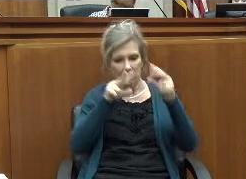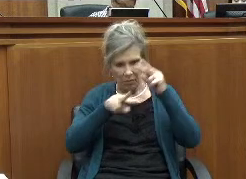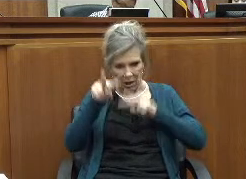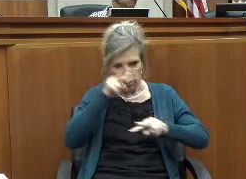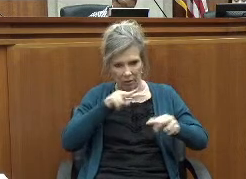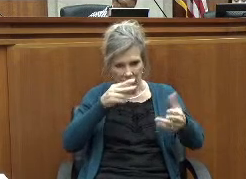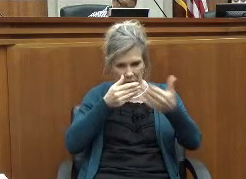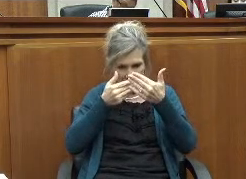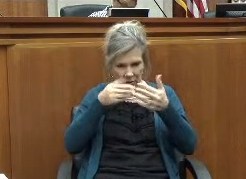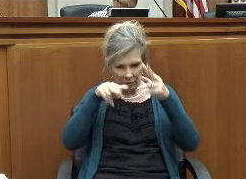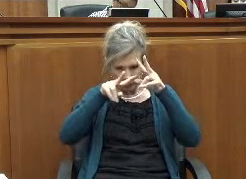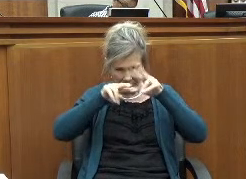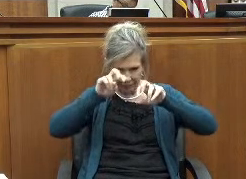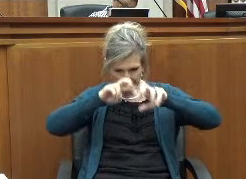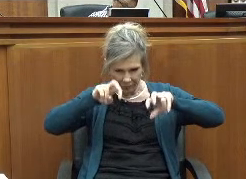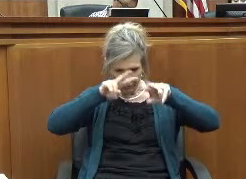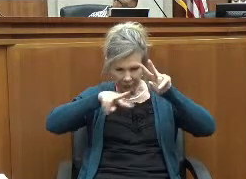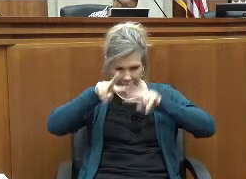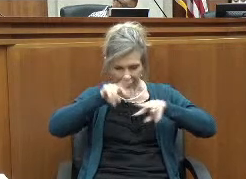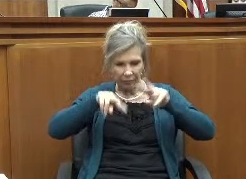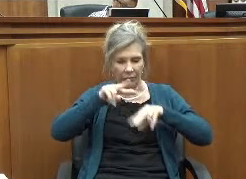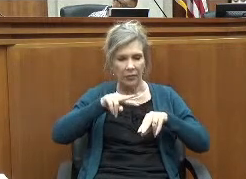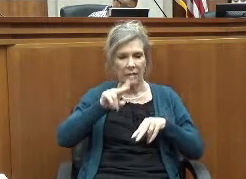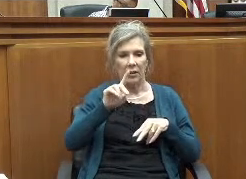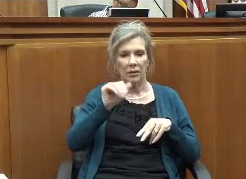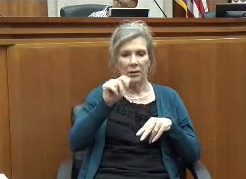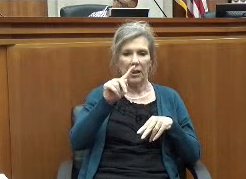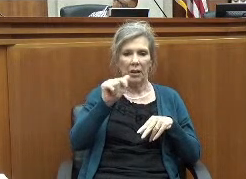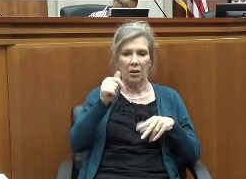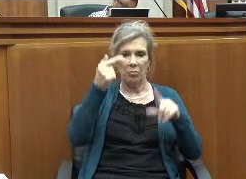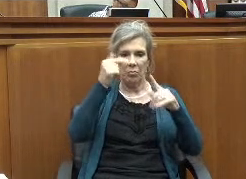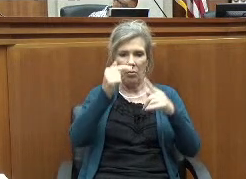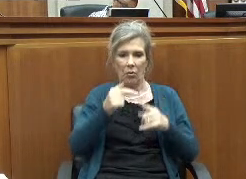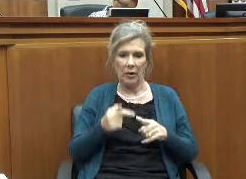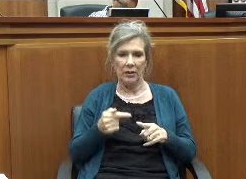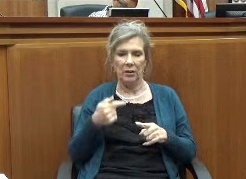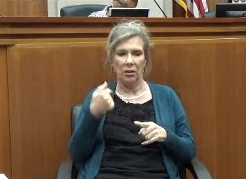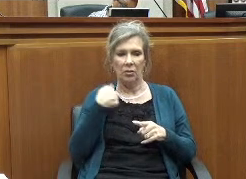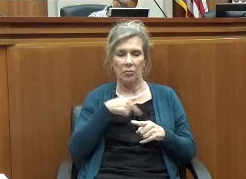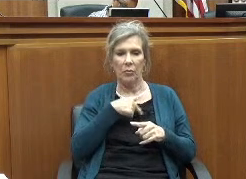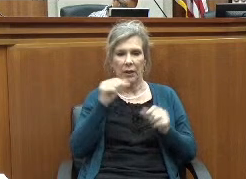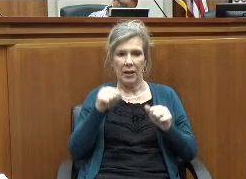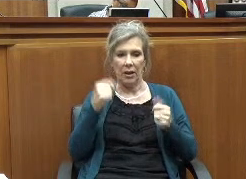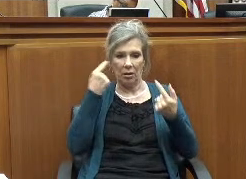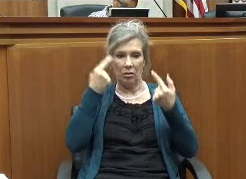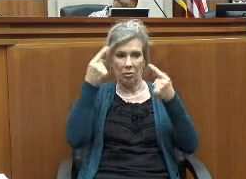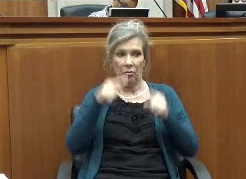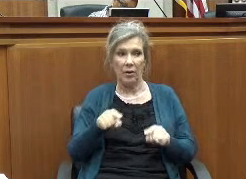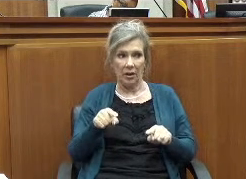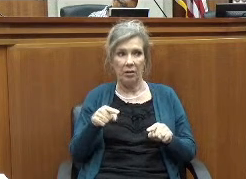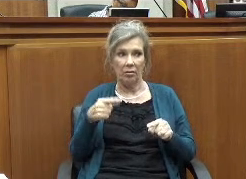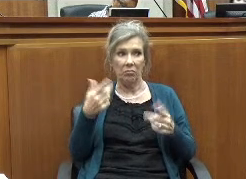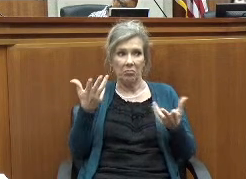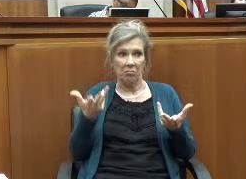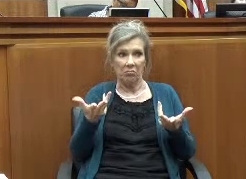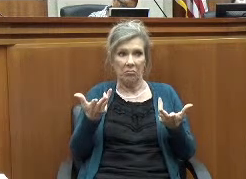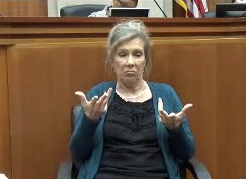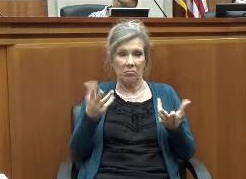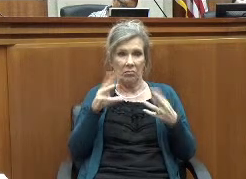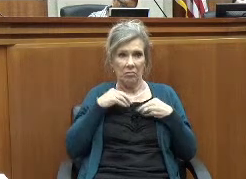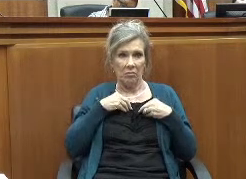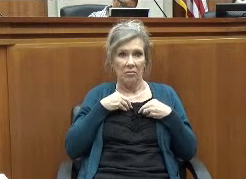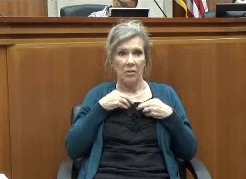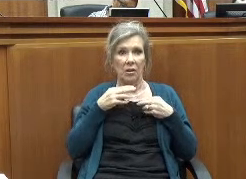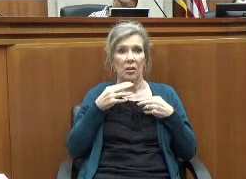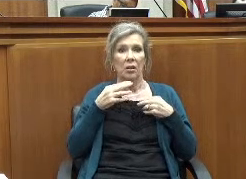closely the data points that we can agree upon, and